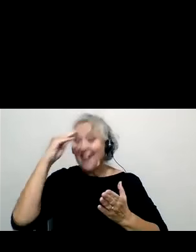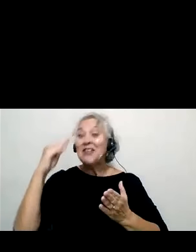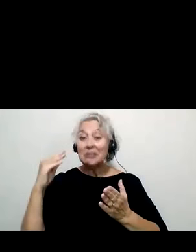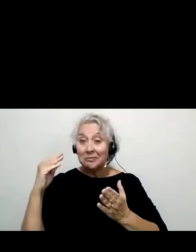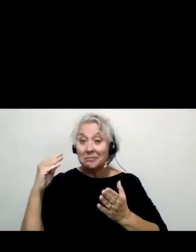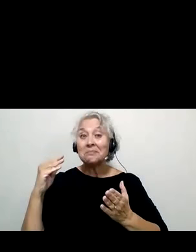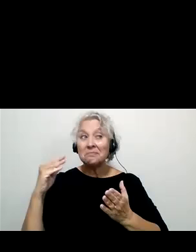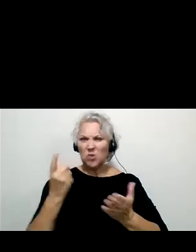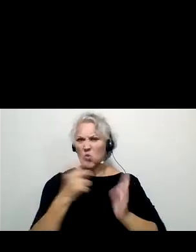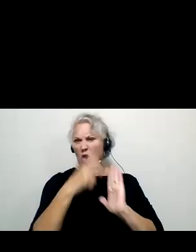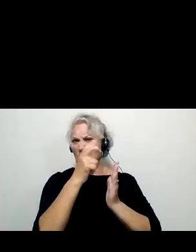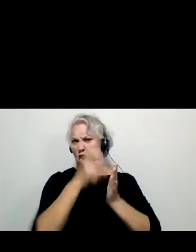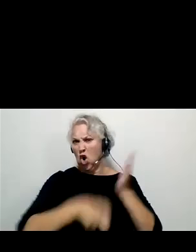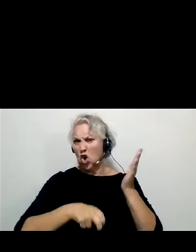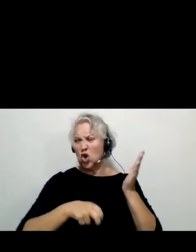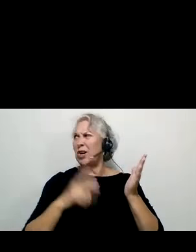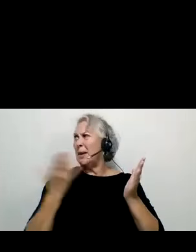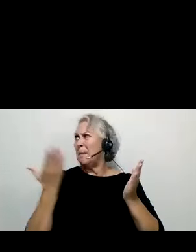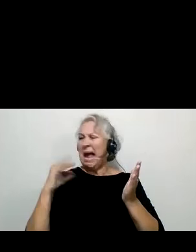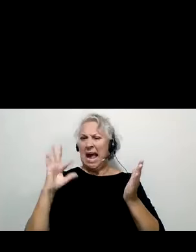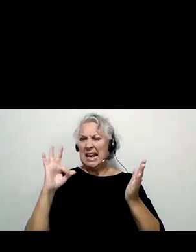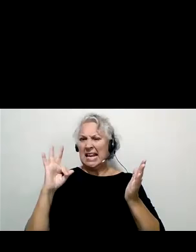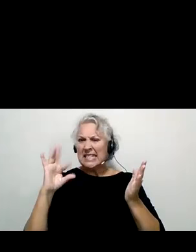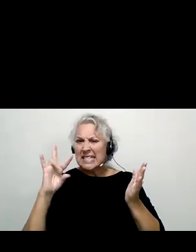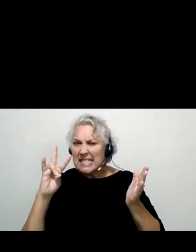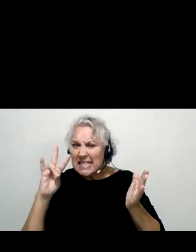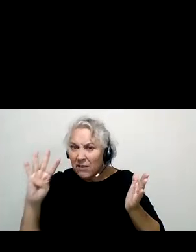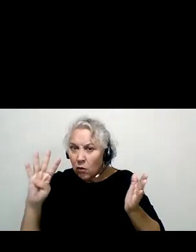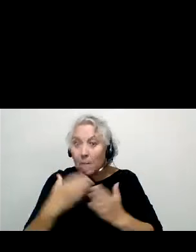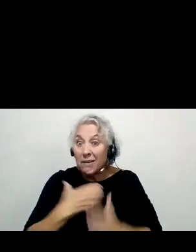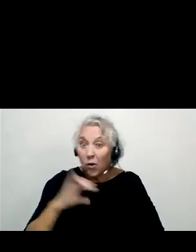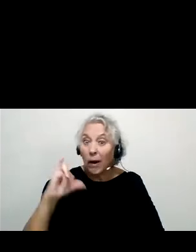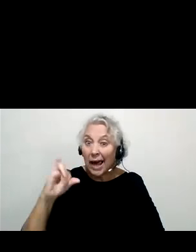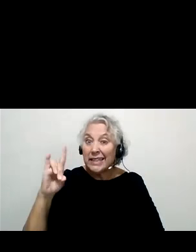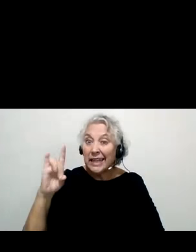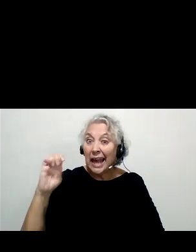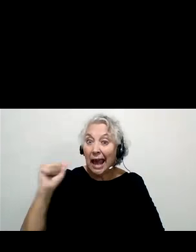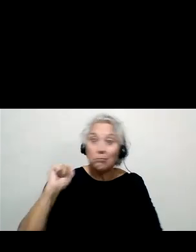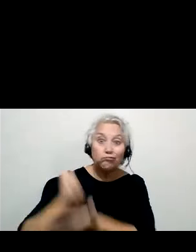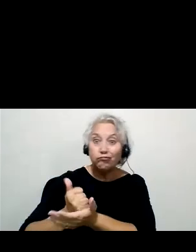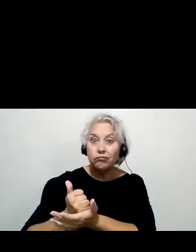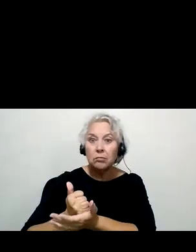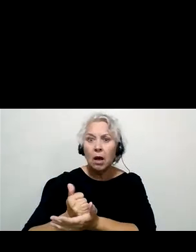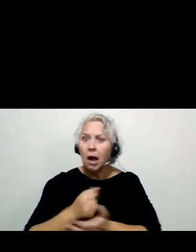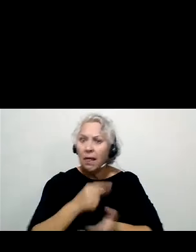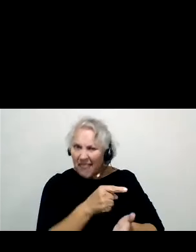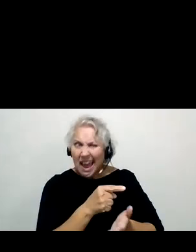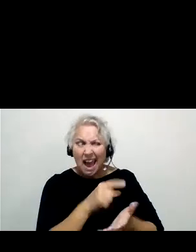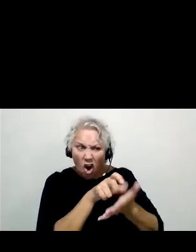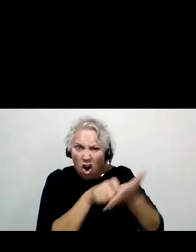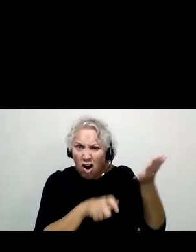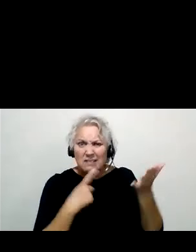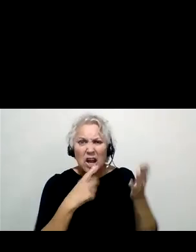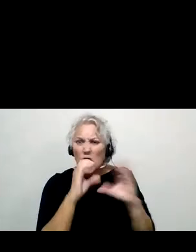an article that was written in 1974, before the IDEA was signed into law, that said no one